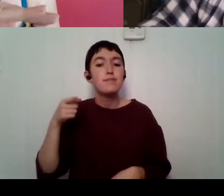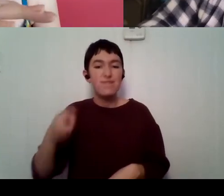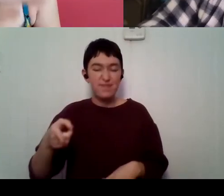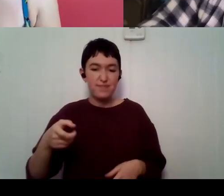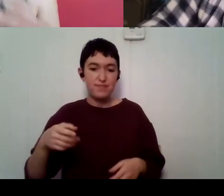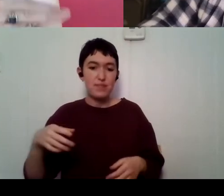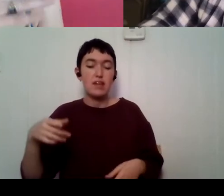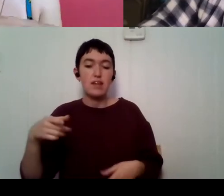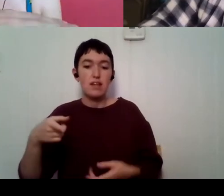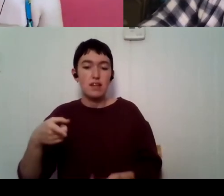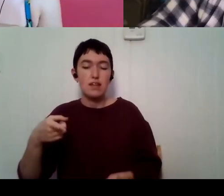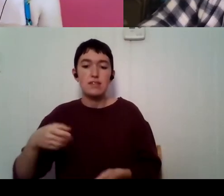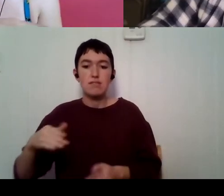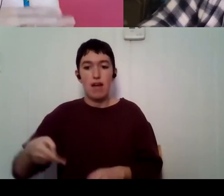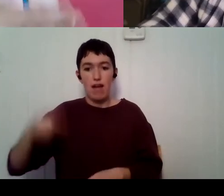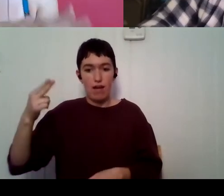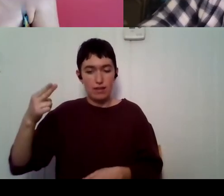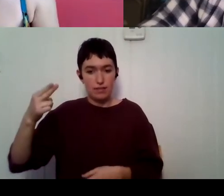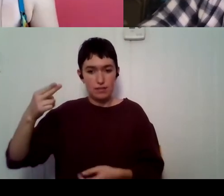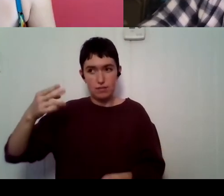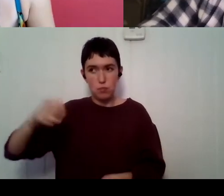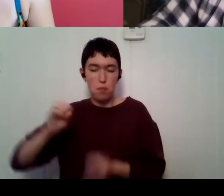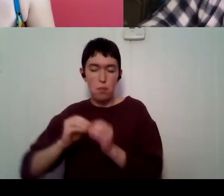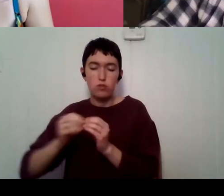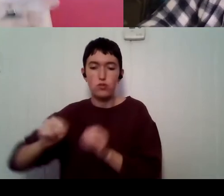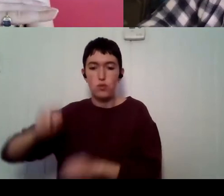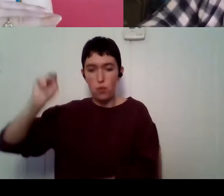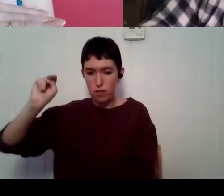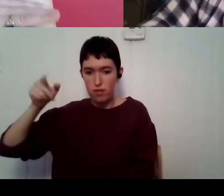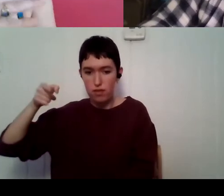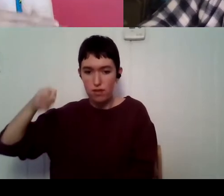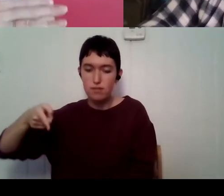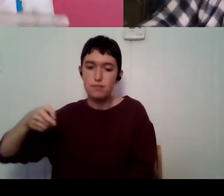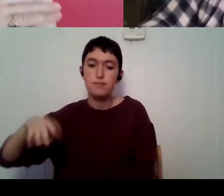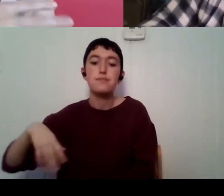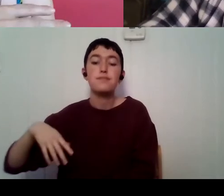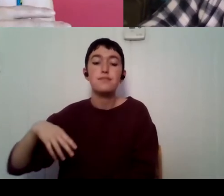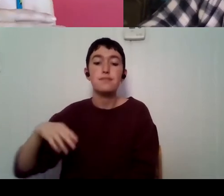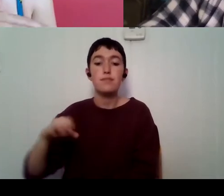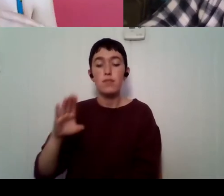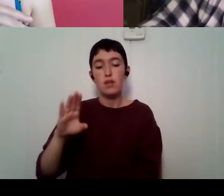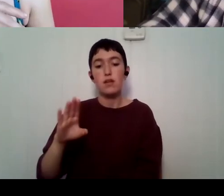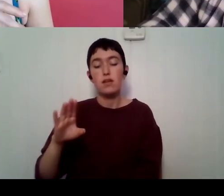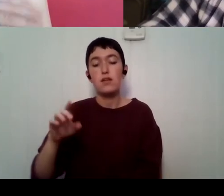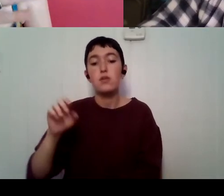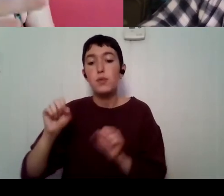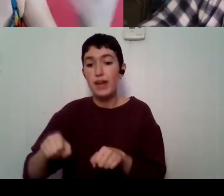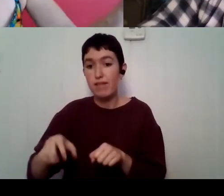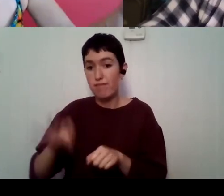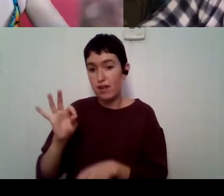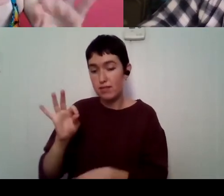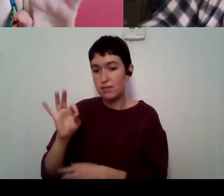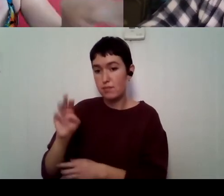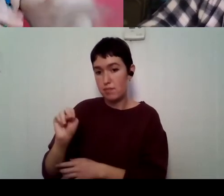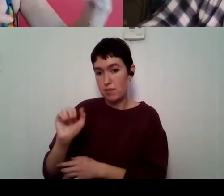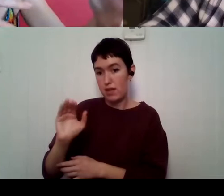in Europe. There is the Barbary macaque. Again, macaques everywhere. The Barbary macaque you can find on Rock of Gibraltar. So that's close to